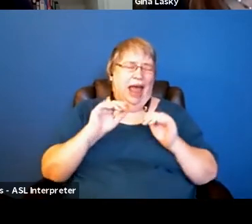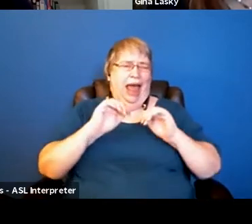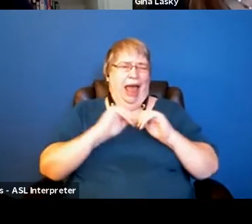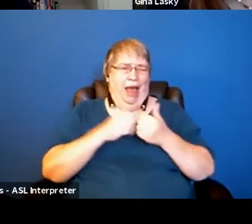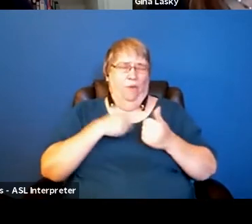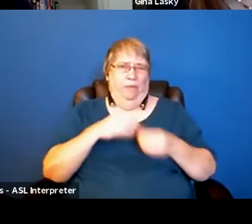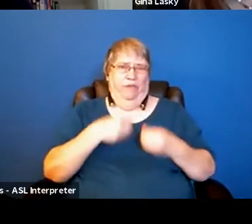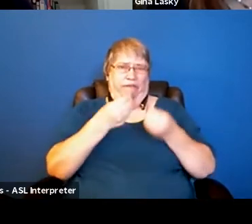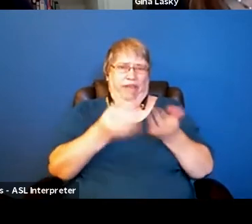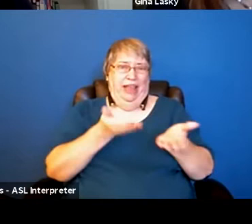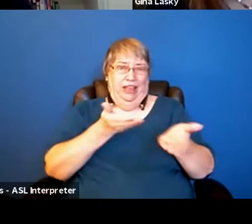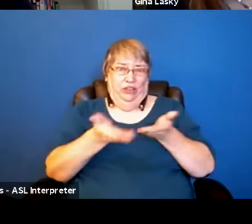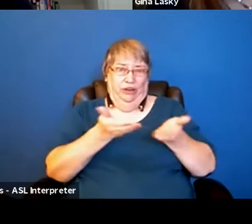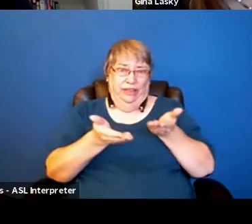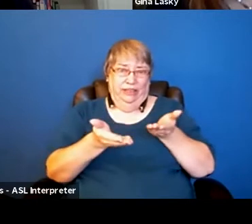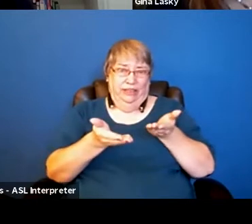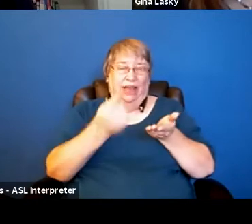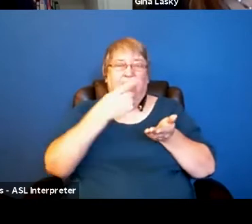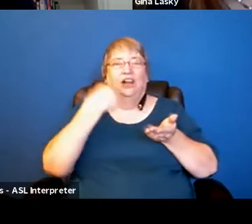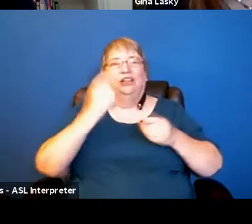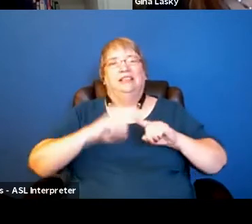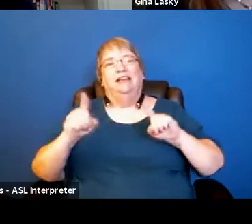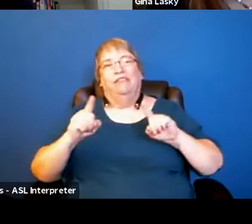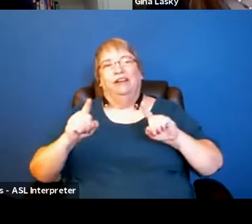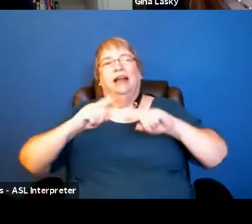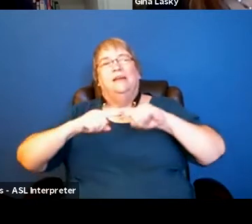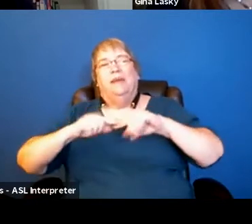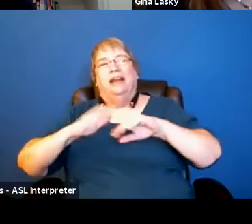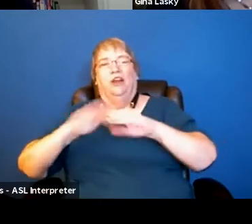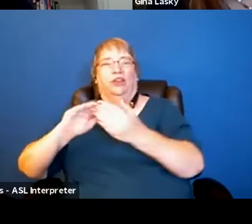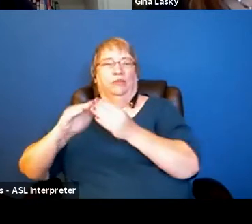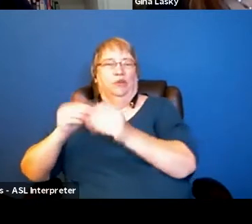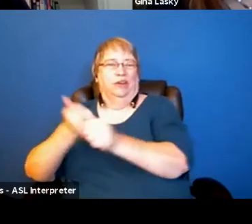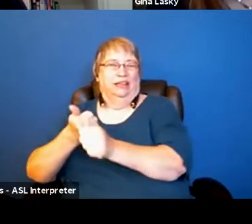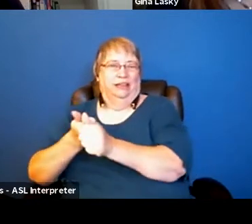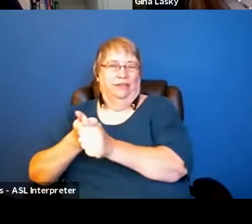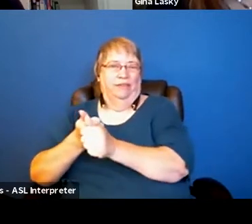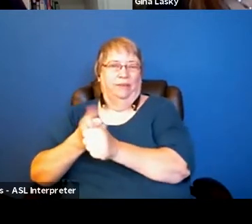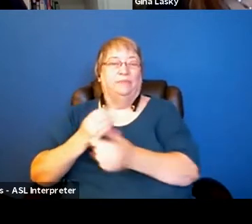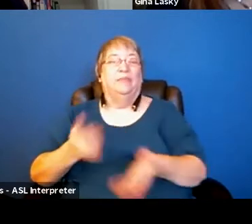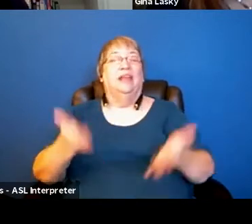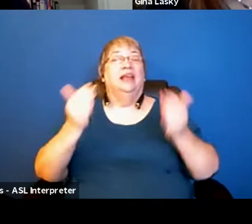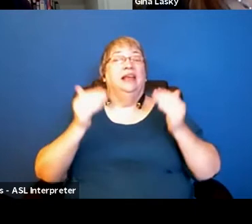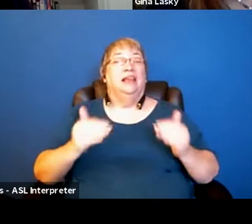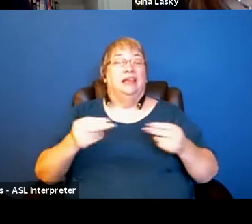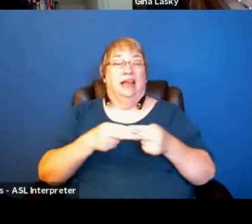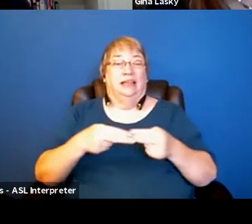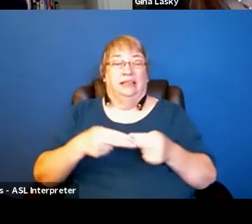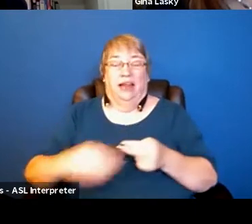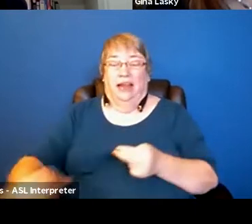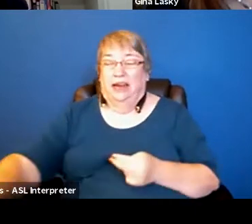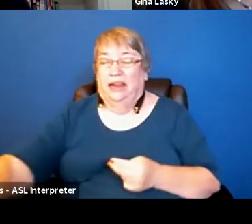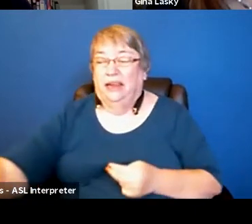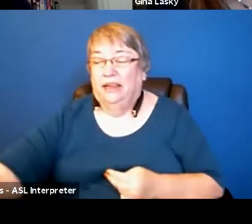differently based on community. Moving on to the next slide. So, at a high level,